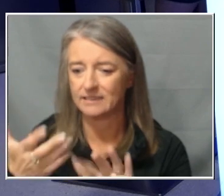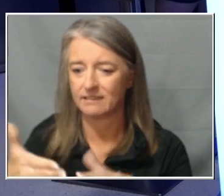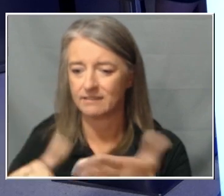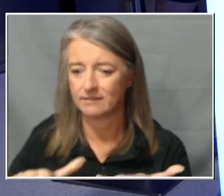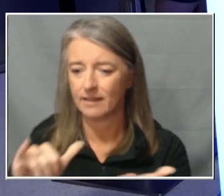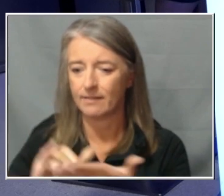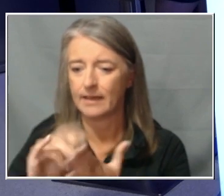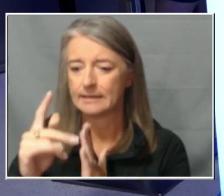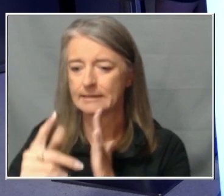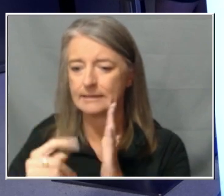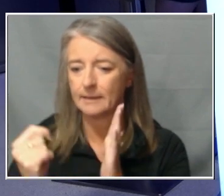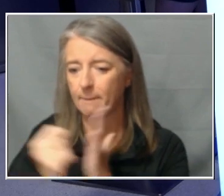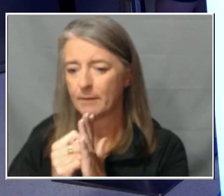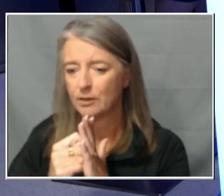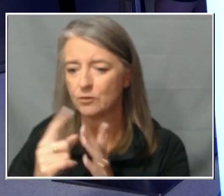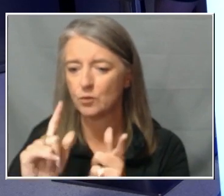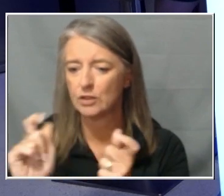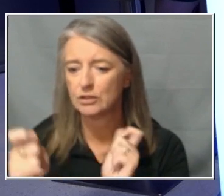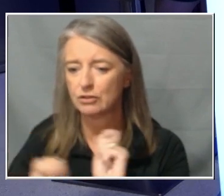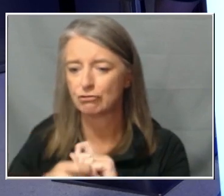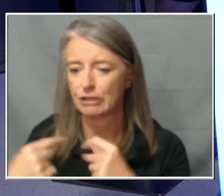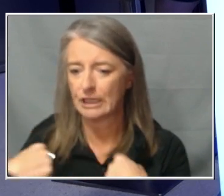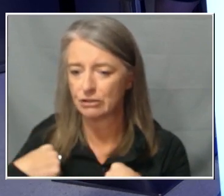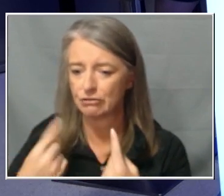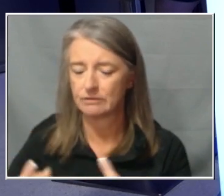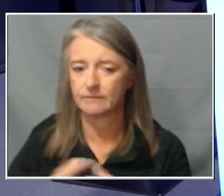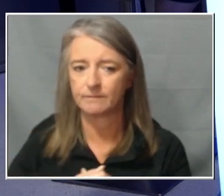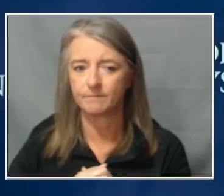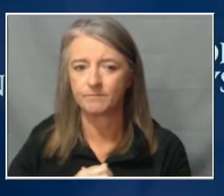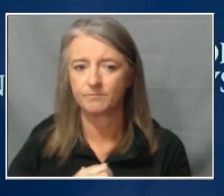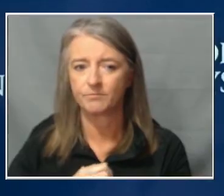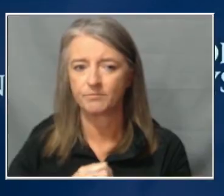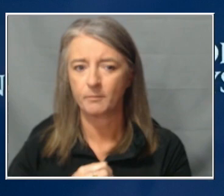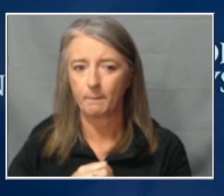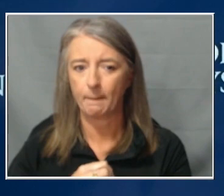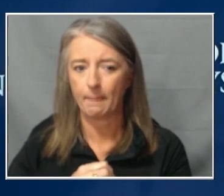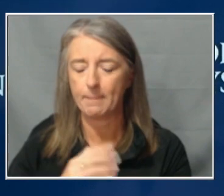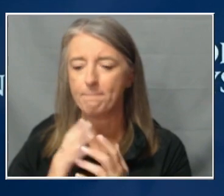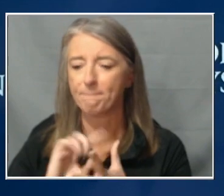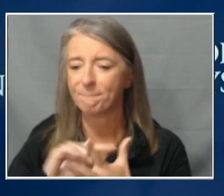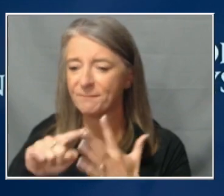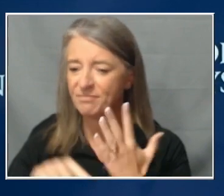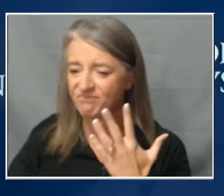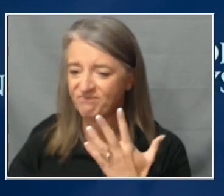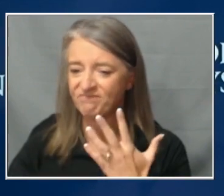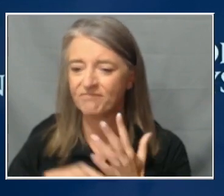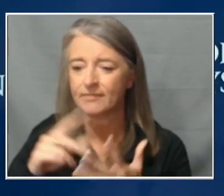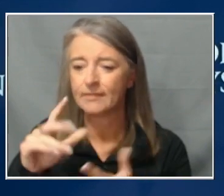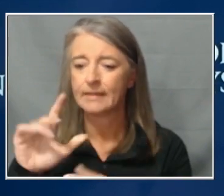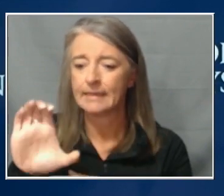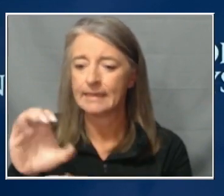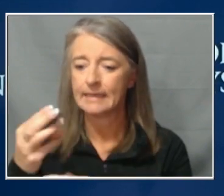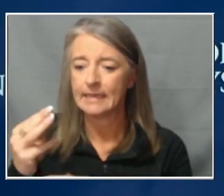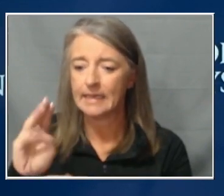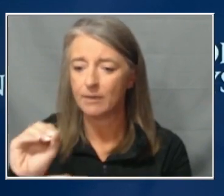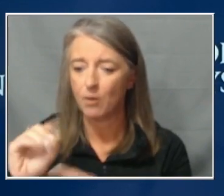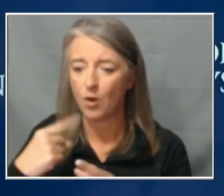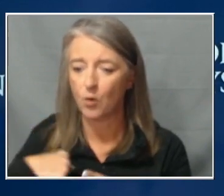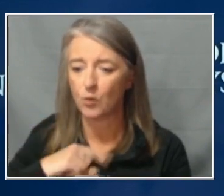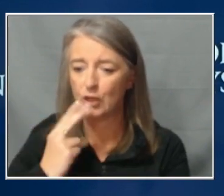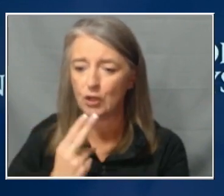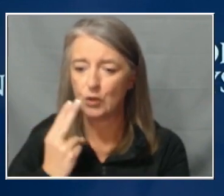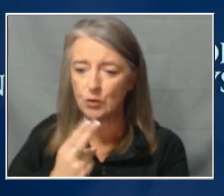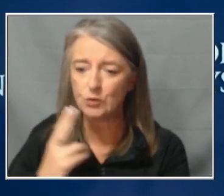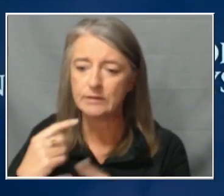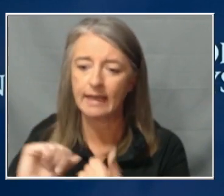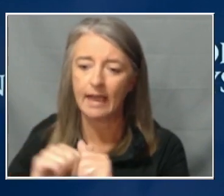What's changed? Yeah, so hello, Ruth. Yeah, several things have changed, starting from the chemotherapies that we use, the way we monitor